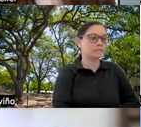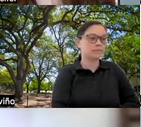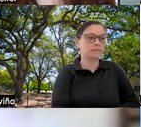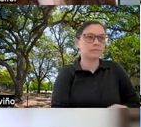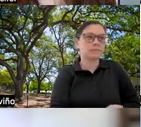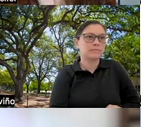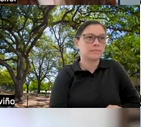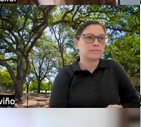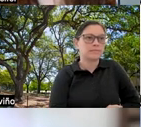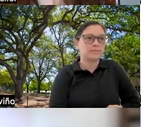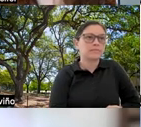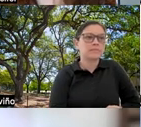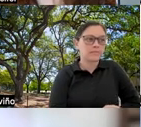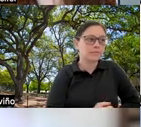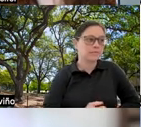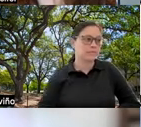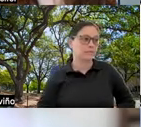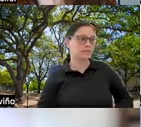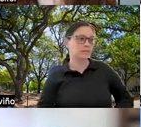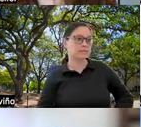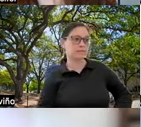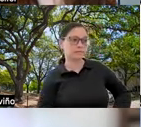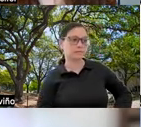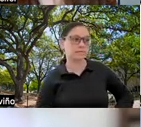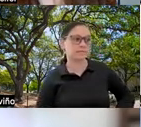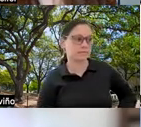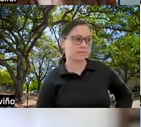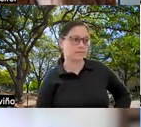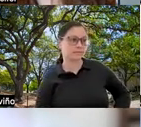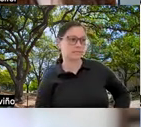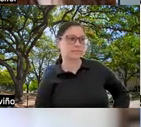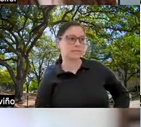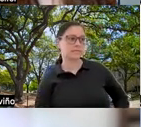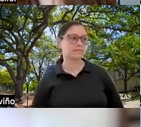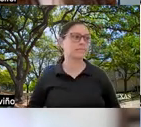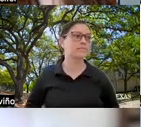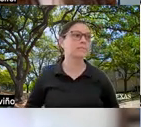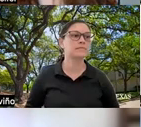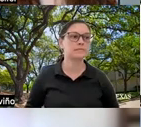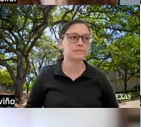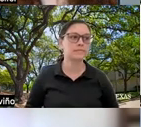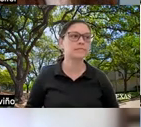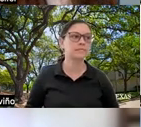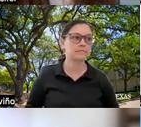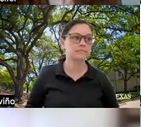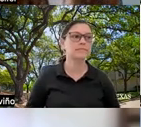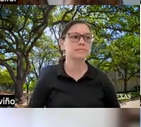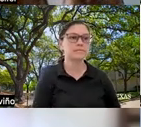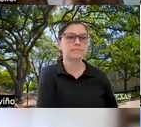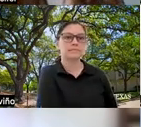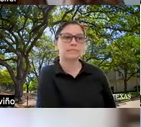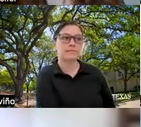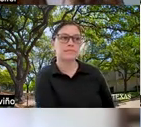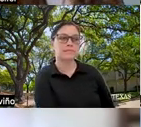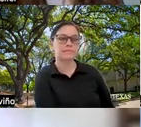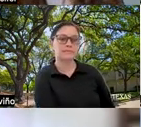fill you in with more details as we go, particularly after we have a needs assessment data presentation. I'll fill you in